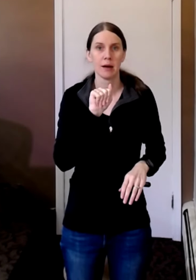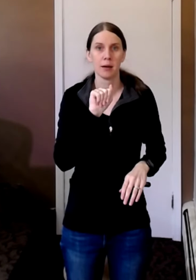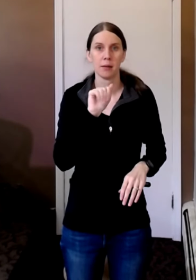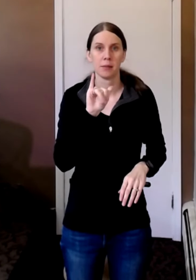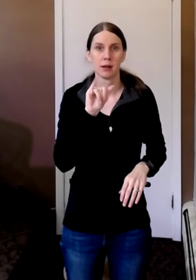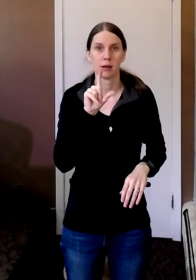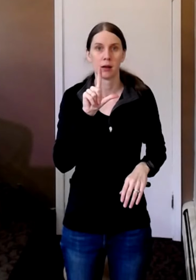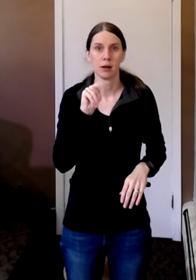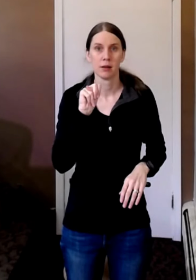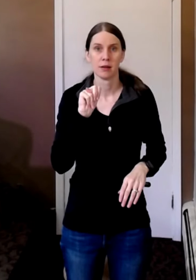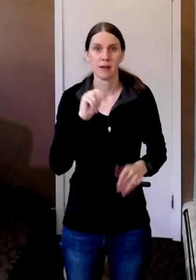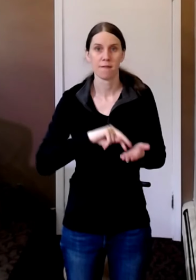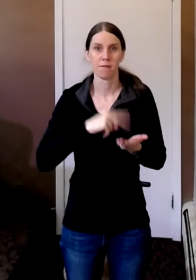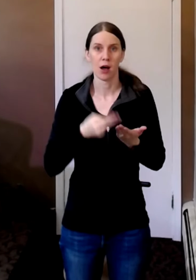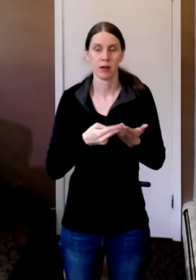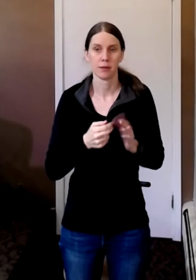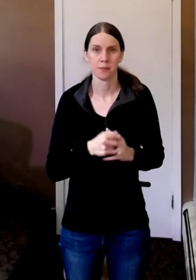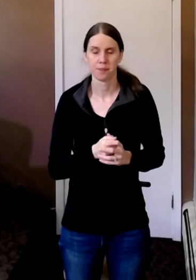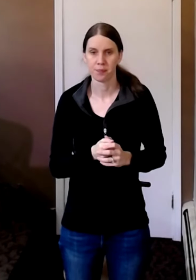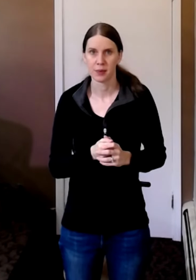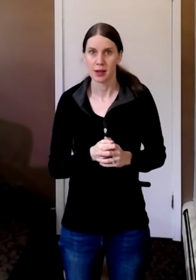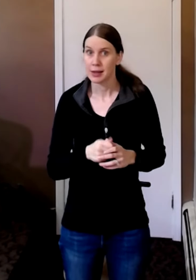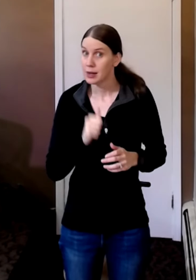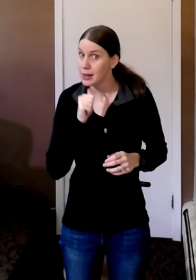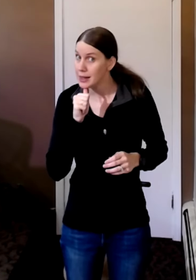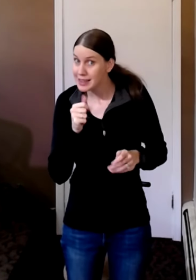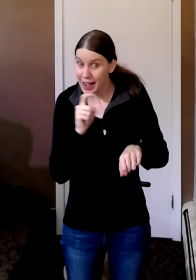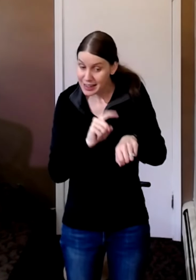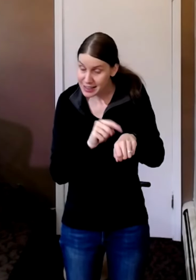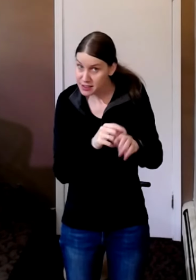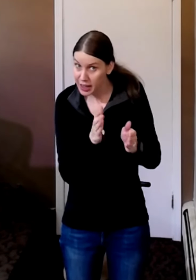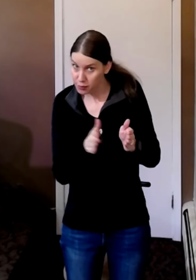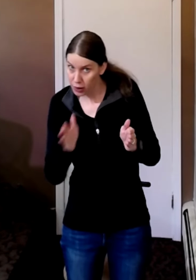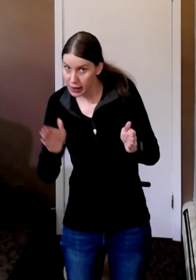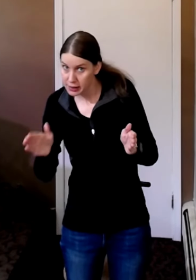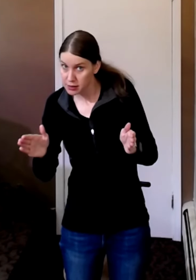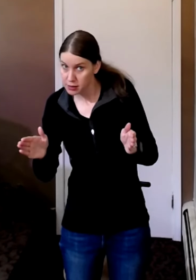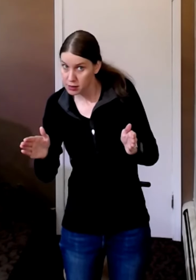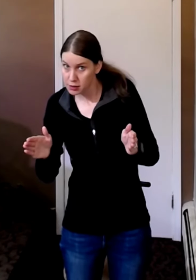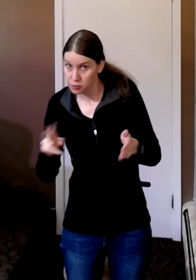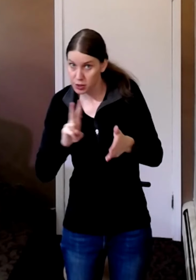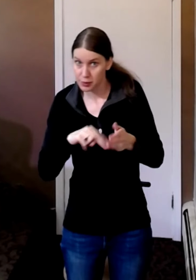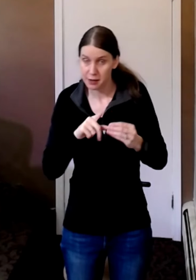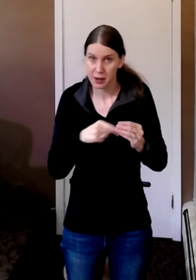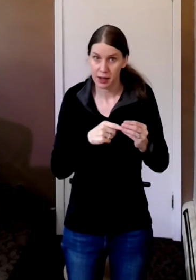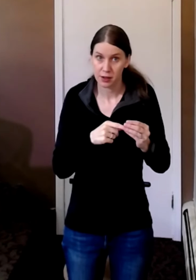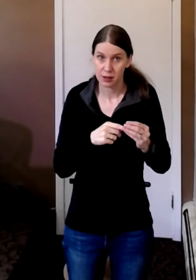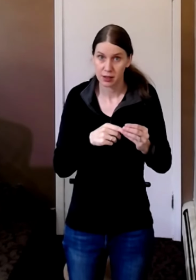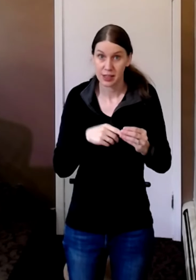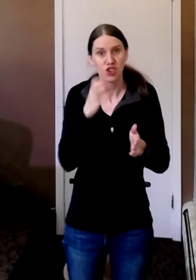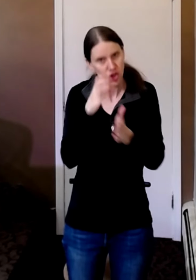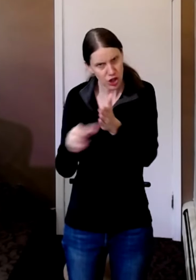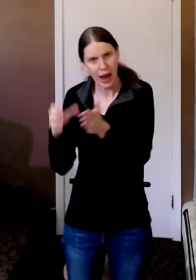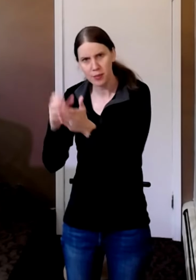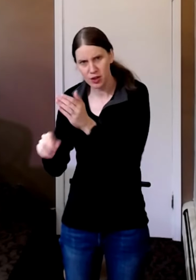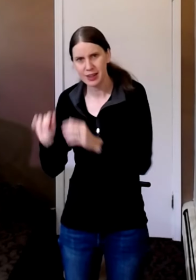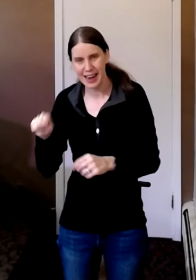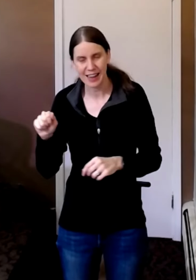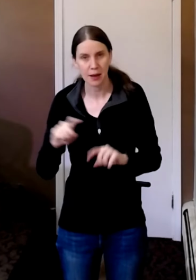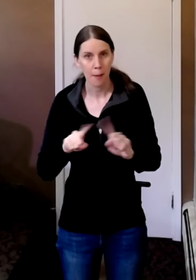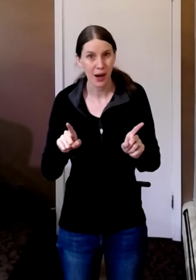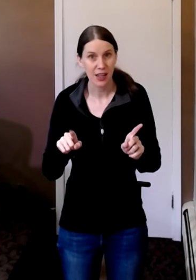Again, here we are not working chronologically. We're working through the chronologically through the chapters, but God